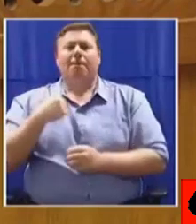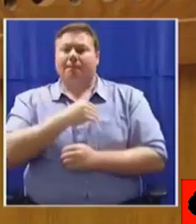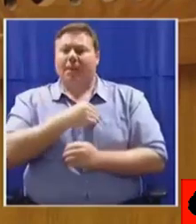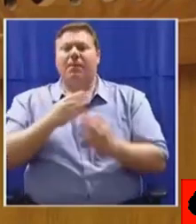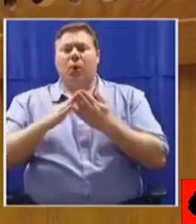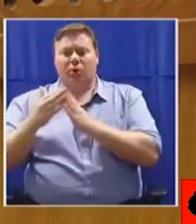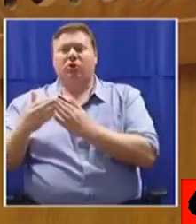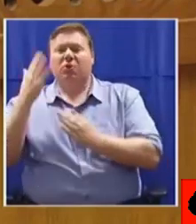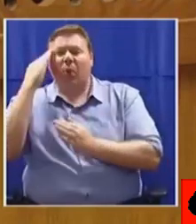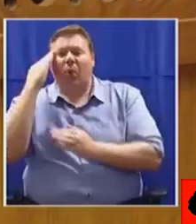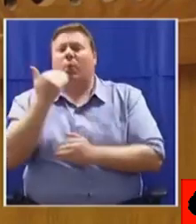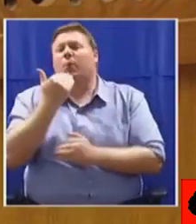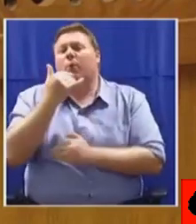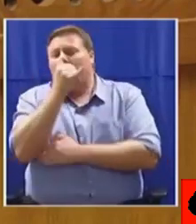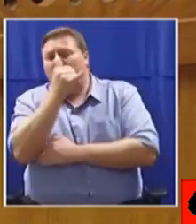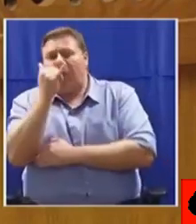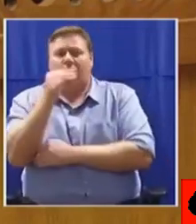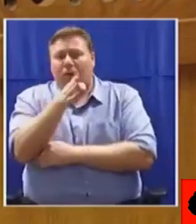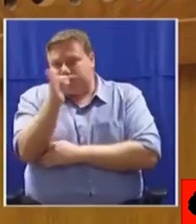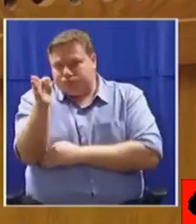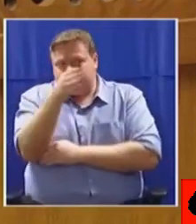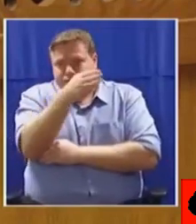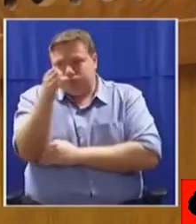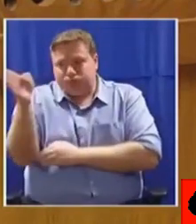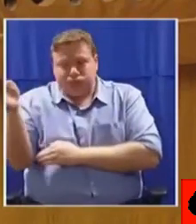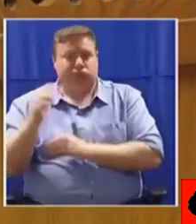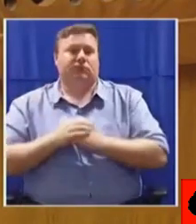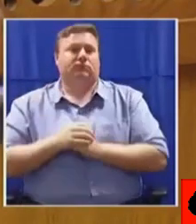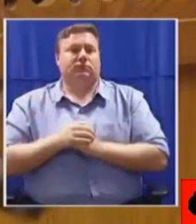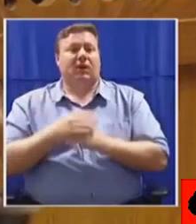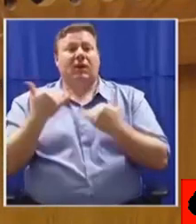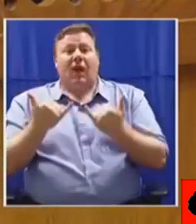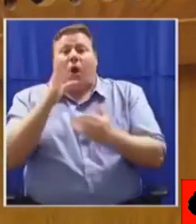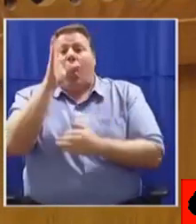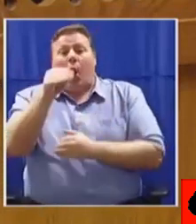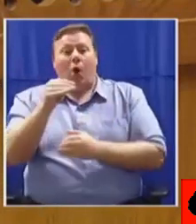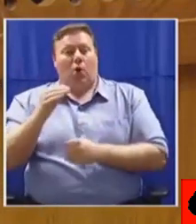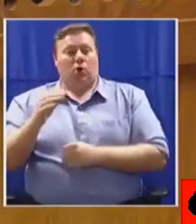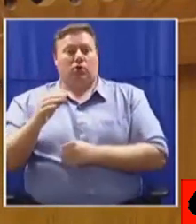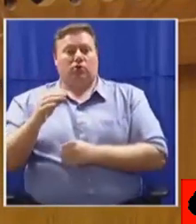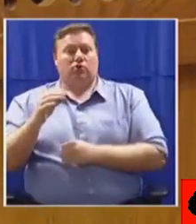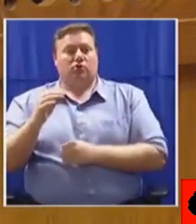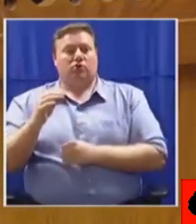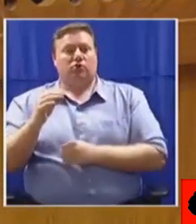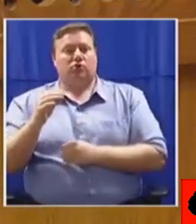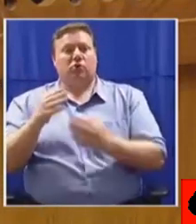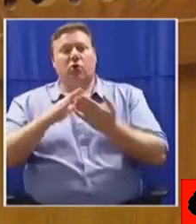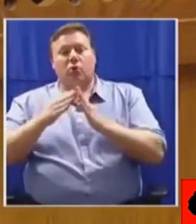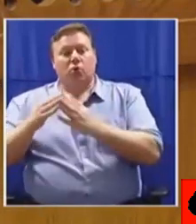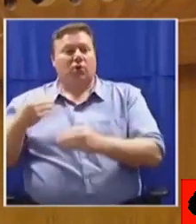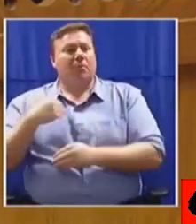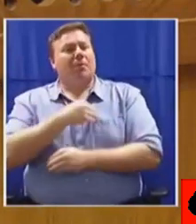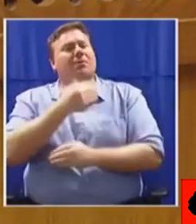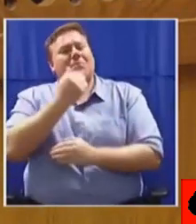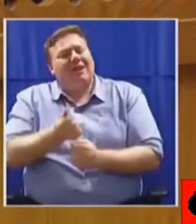who the criminals are. And we now call upon them to act like Honorable Malema, to act like that